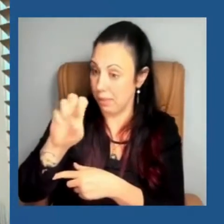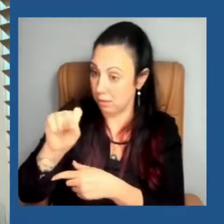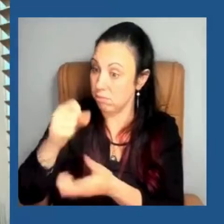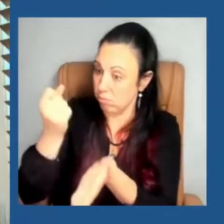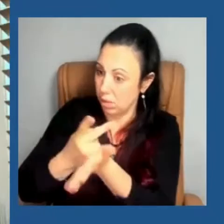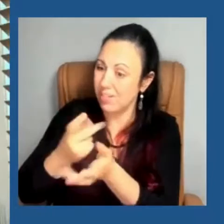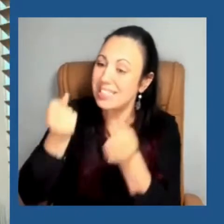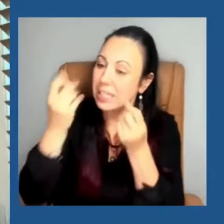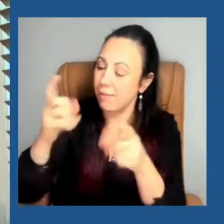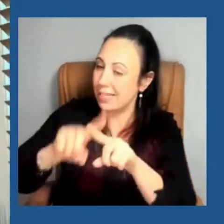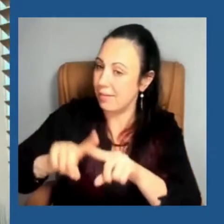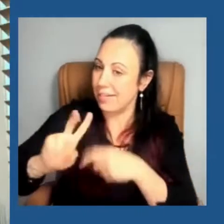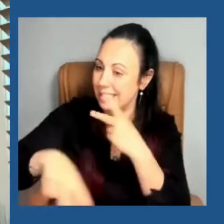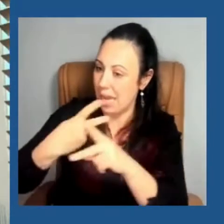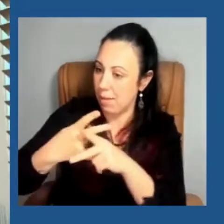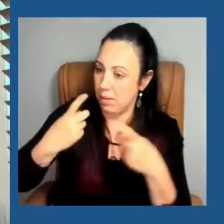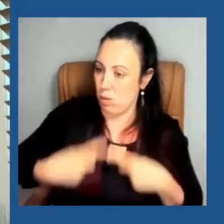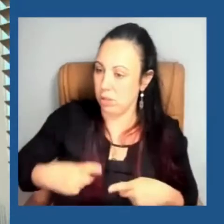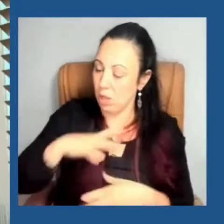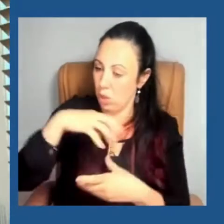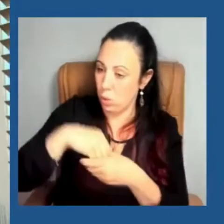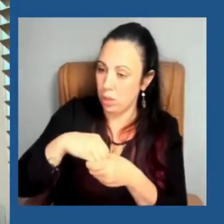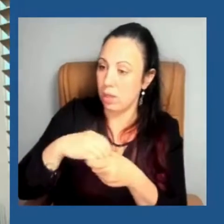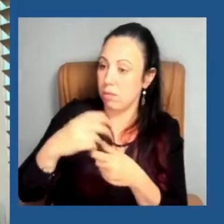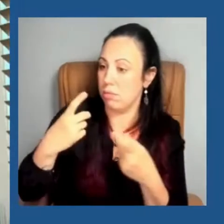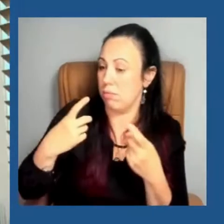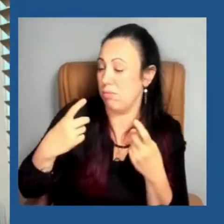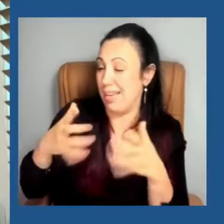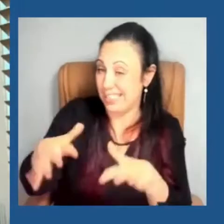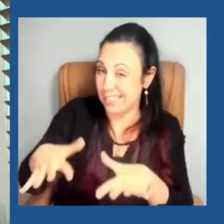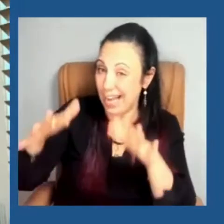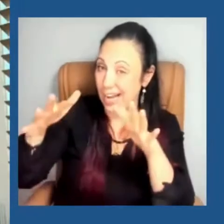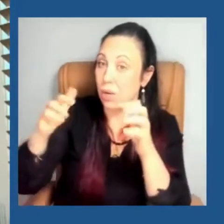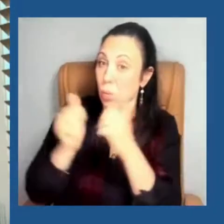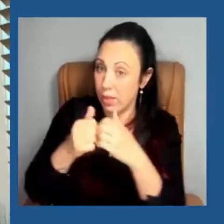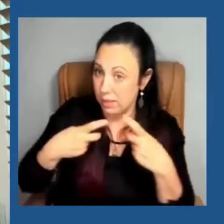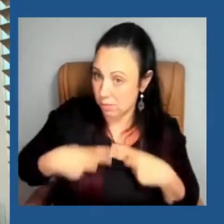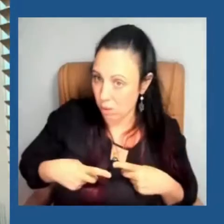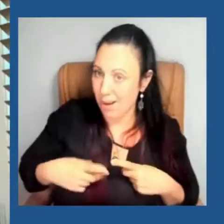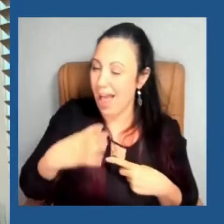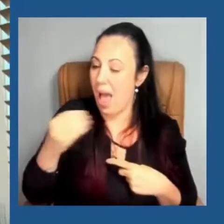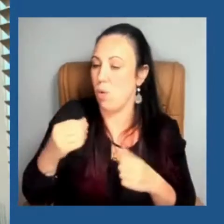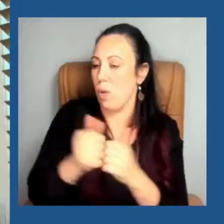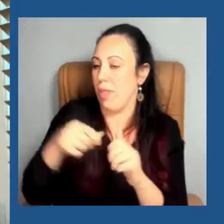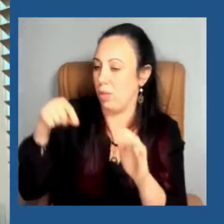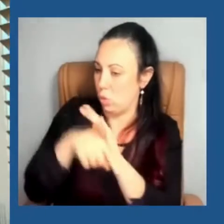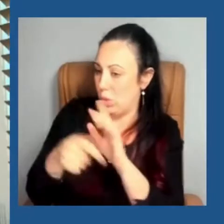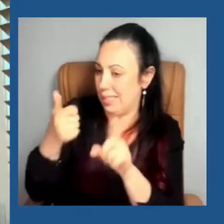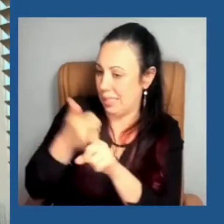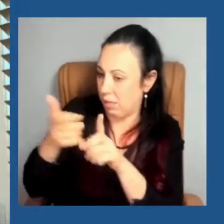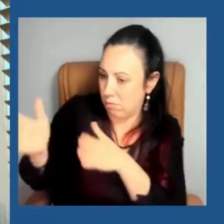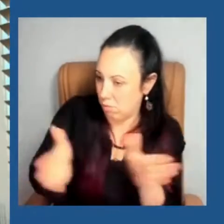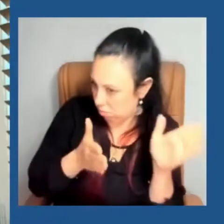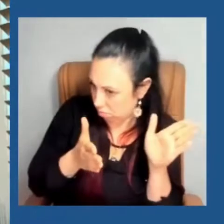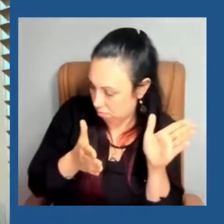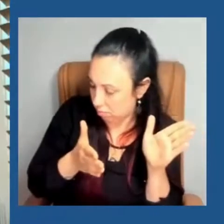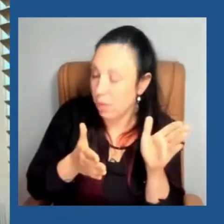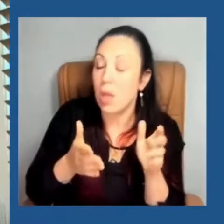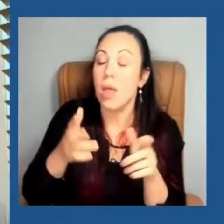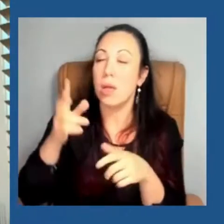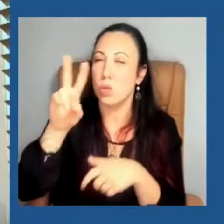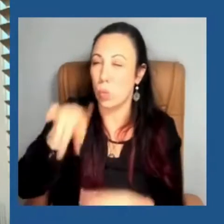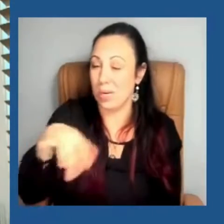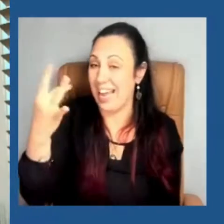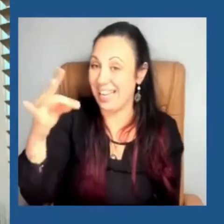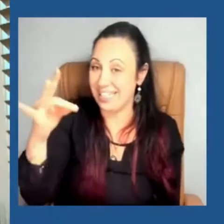depression, including depression with comorbid anxiety and depression with suicidality. Then in 2018, the